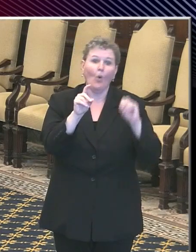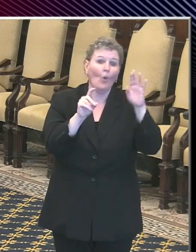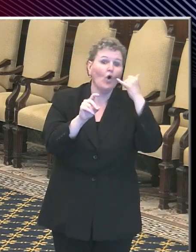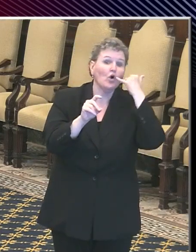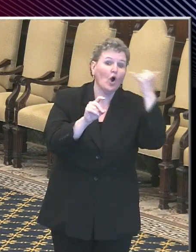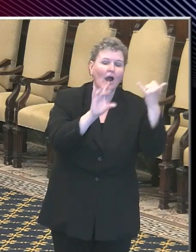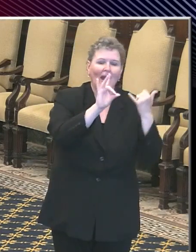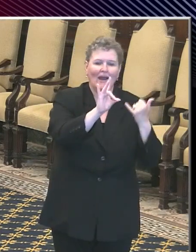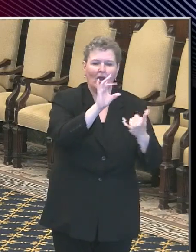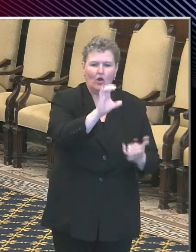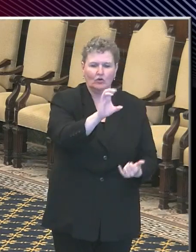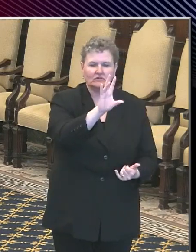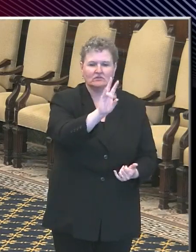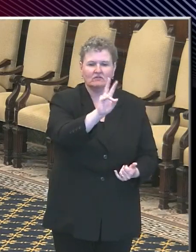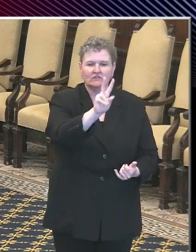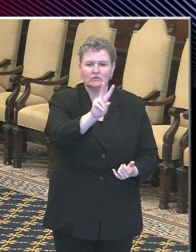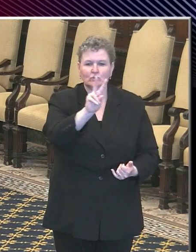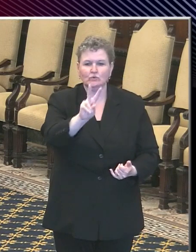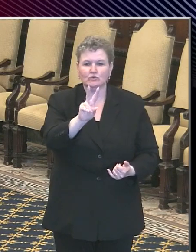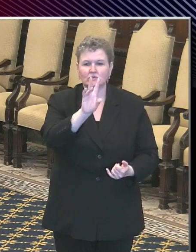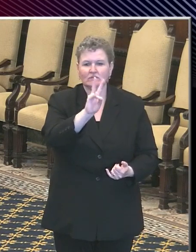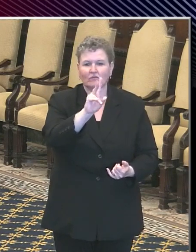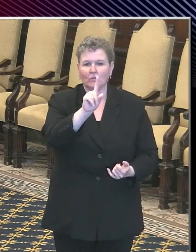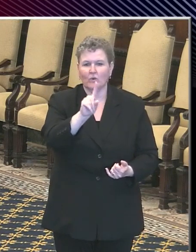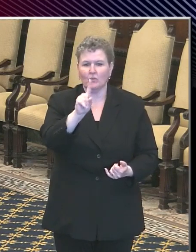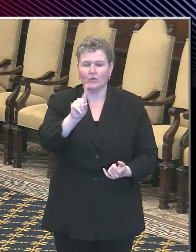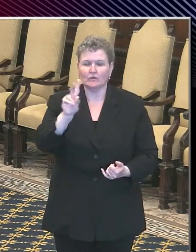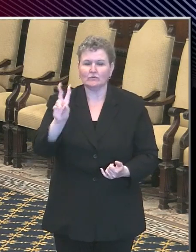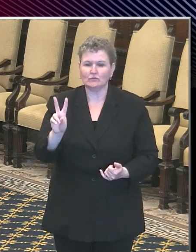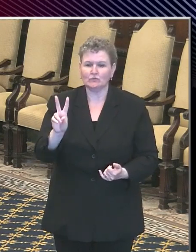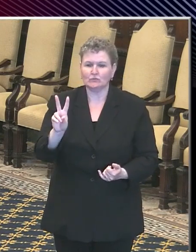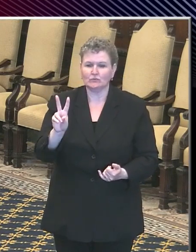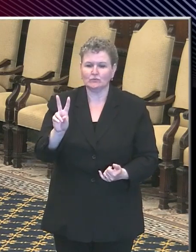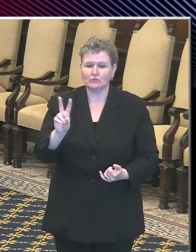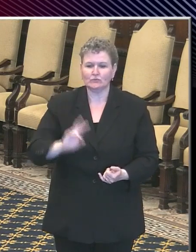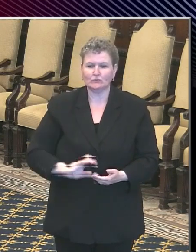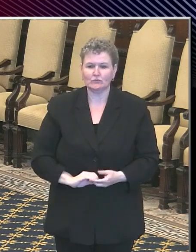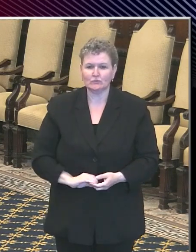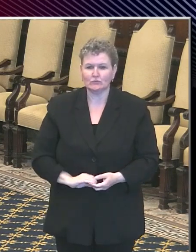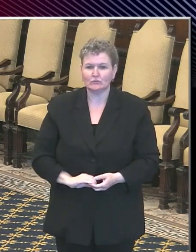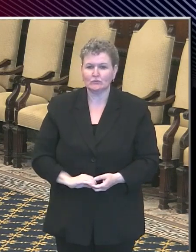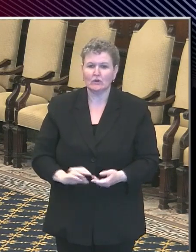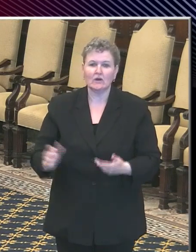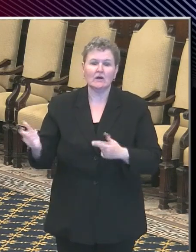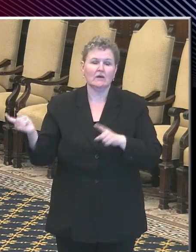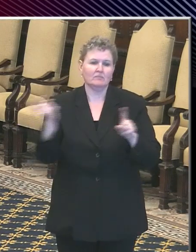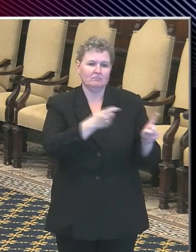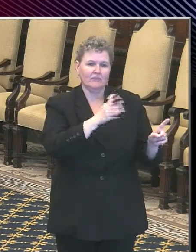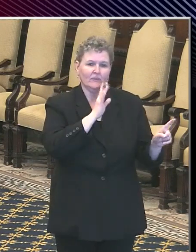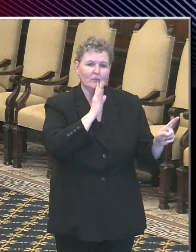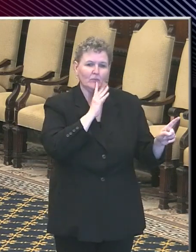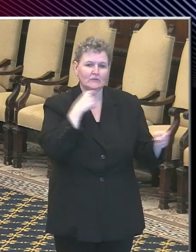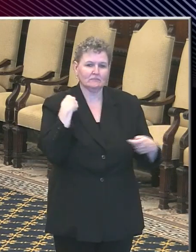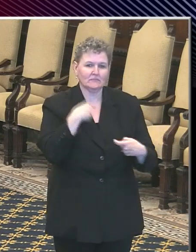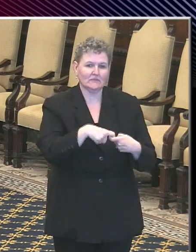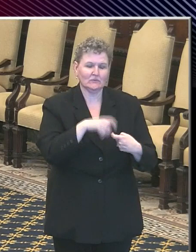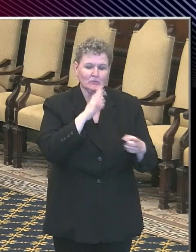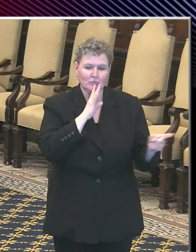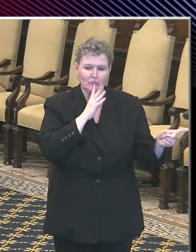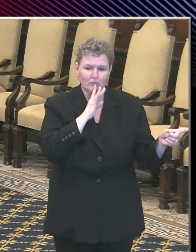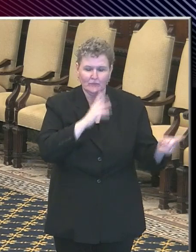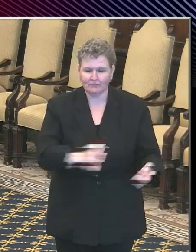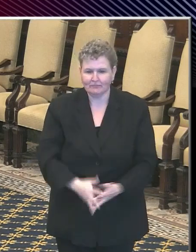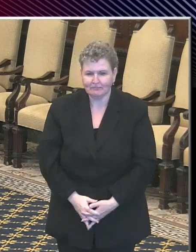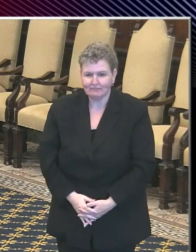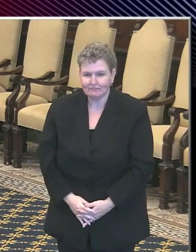1-800-722-7112. Thanks. Thank you, Dr. Farley. Now let's shift over to Armando for the Spanish language translation of the